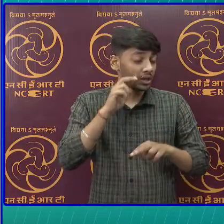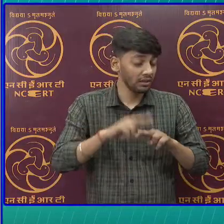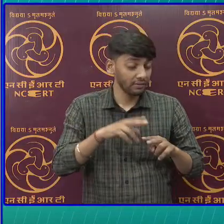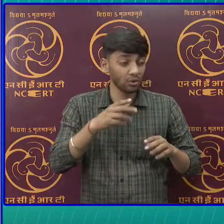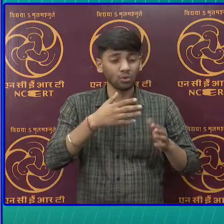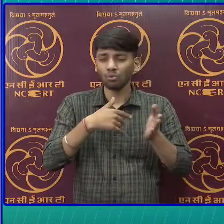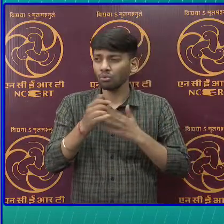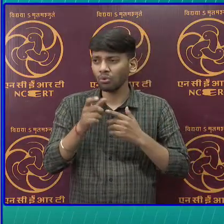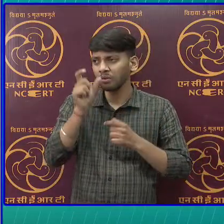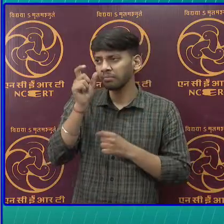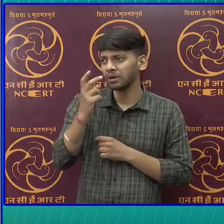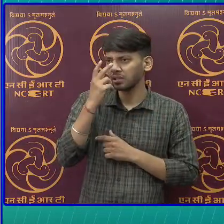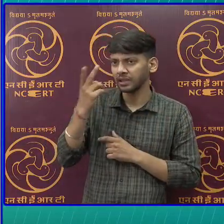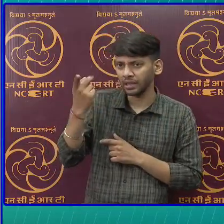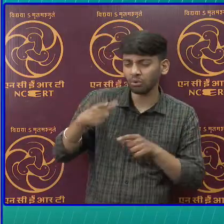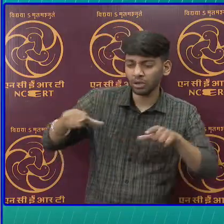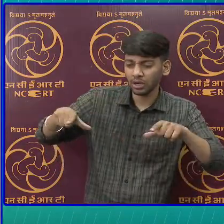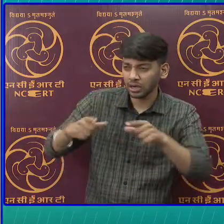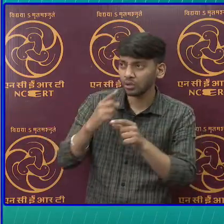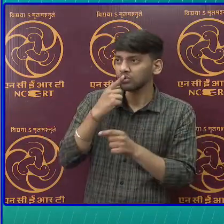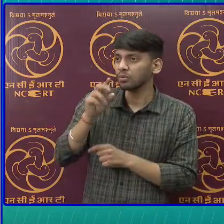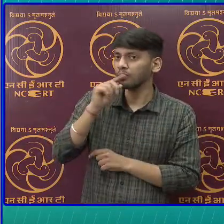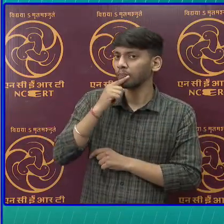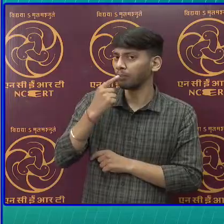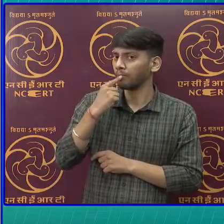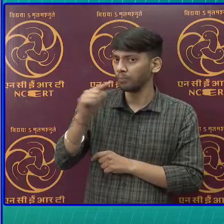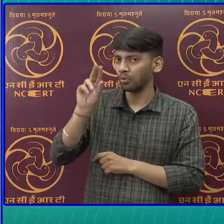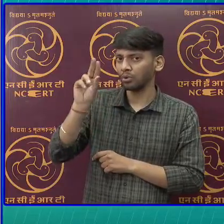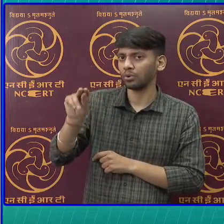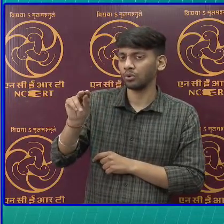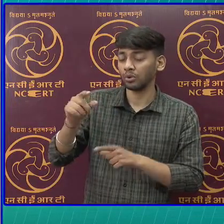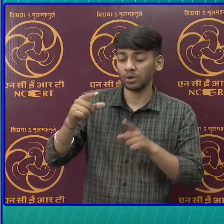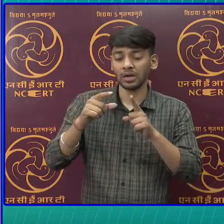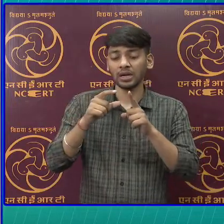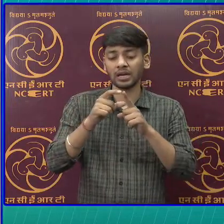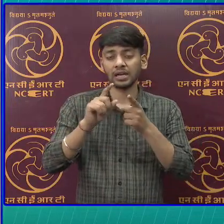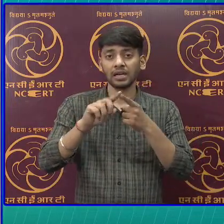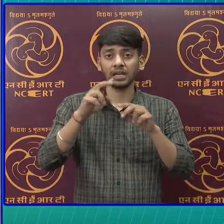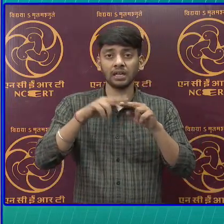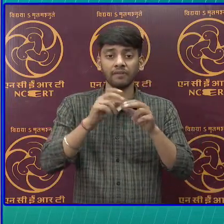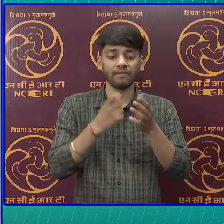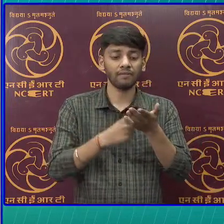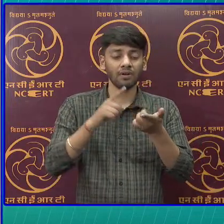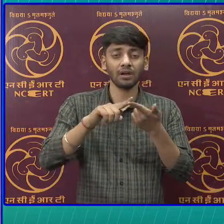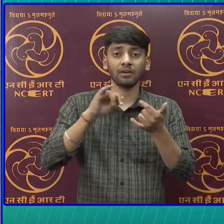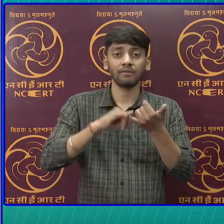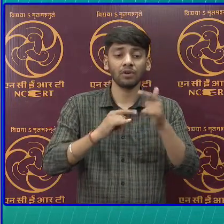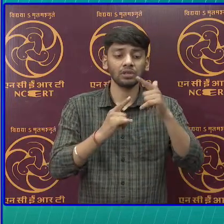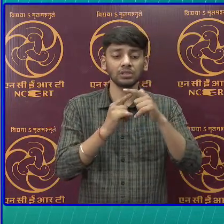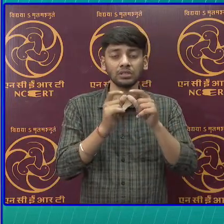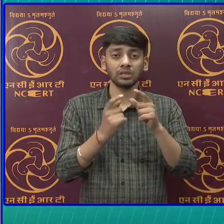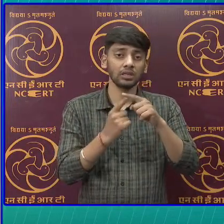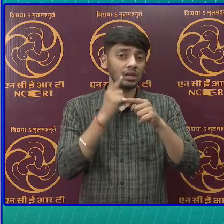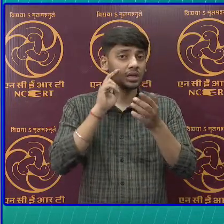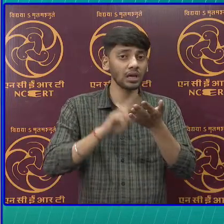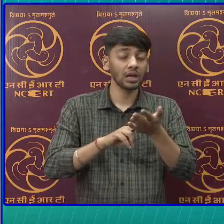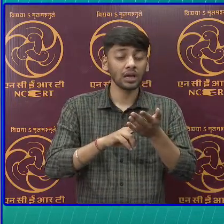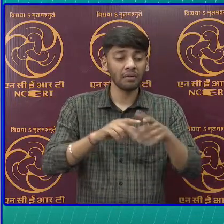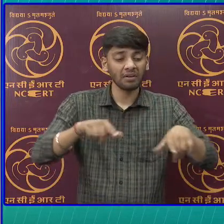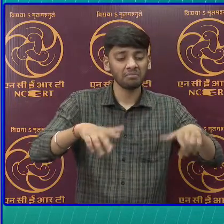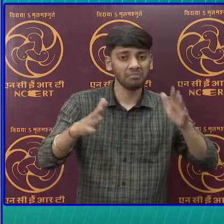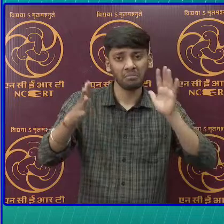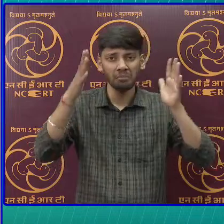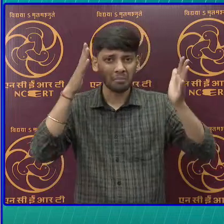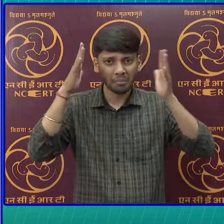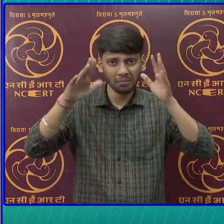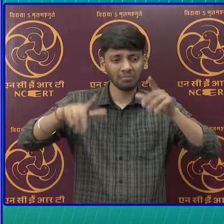any tree. And we should avoid cutting trees, we should avoid deforestation, right. And this is the message here